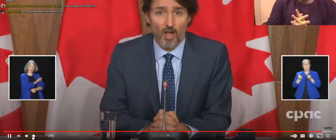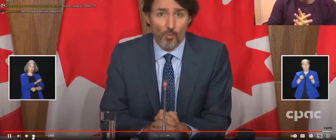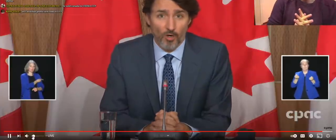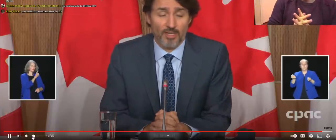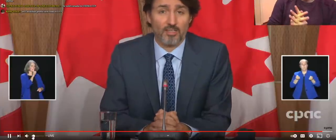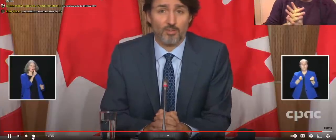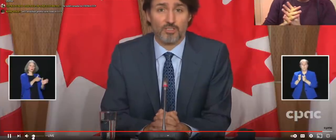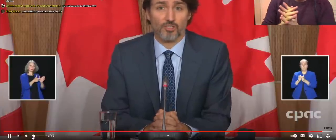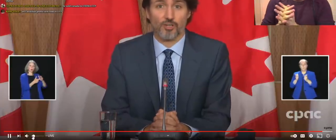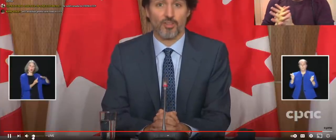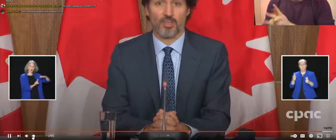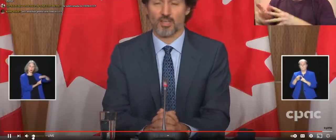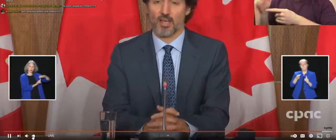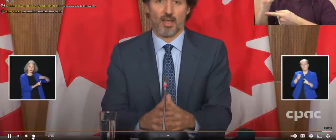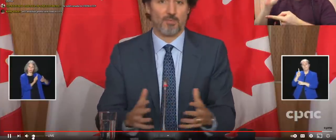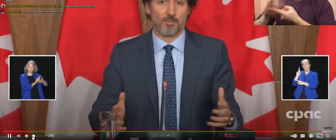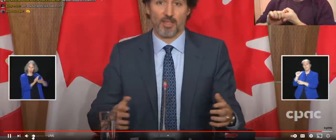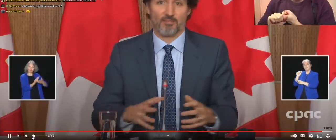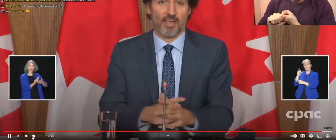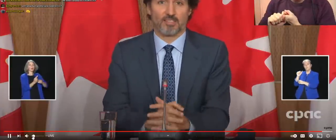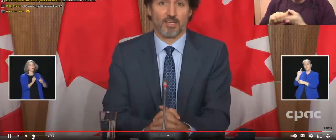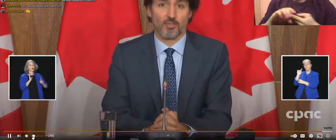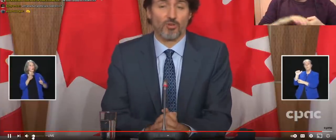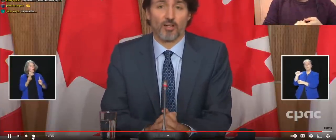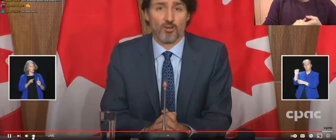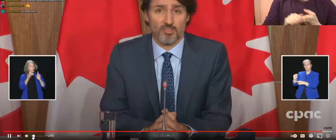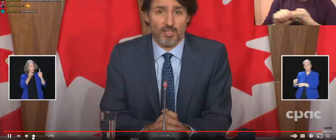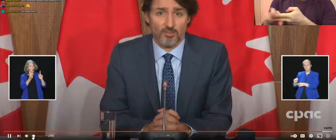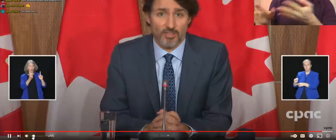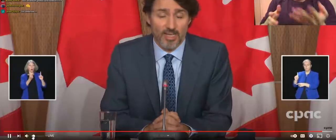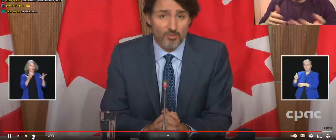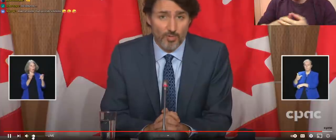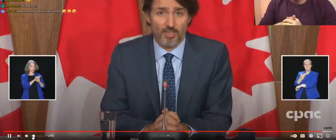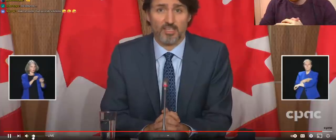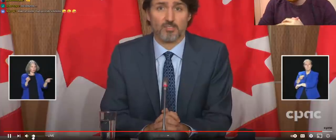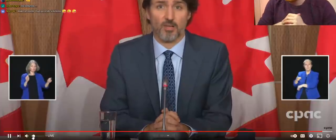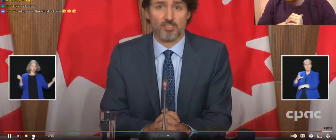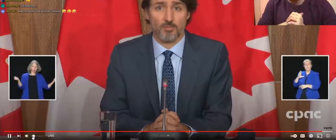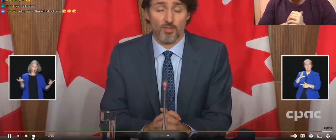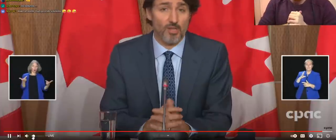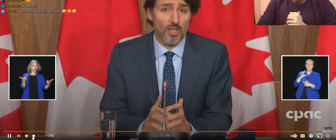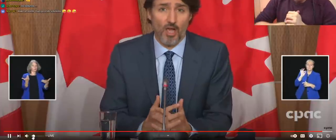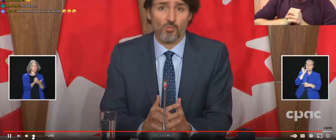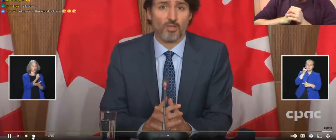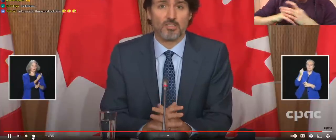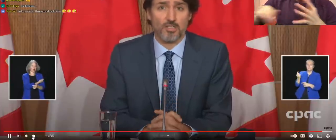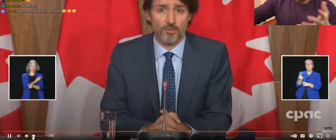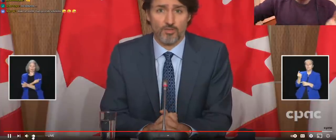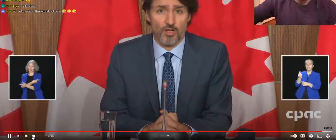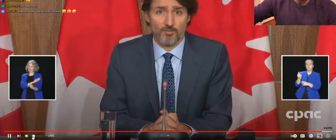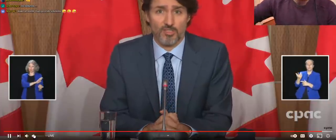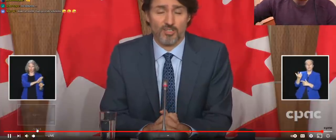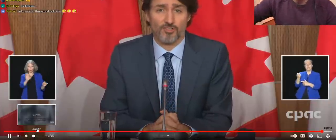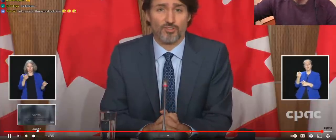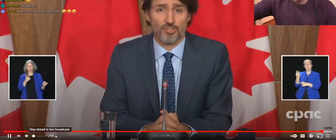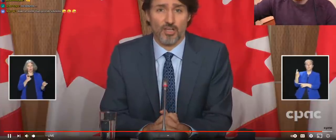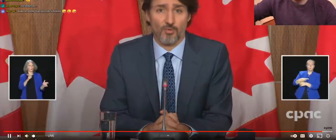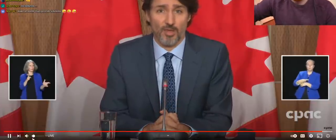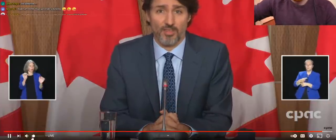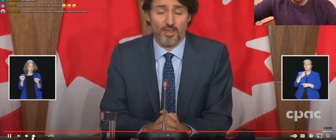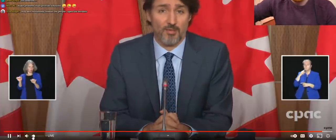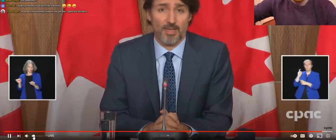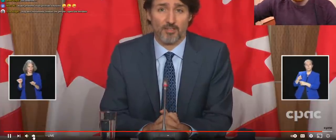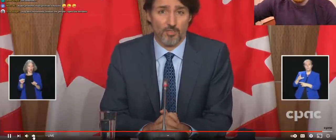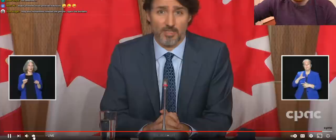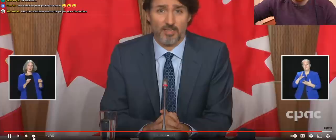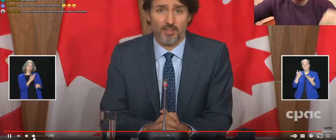the channel. We're more interested in the different programs and benefits and things that keep affecting Canadians and their money. So I'm going to answer a couple questions in chat